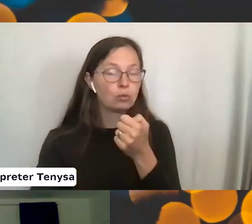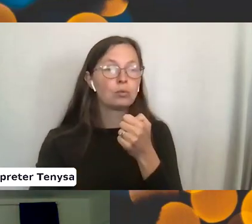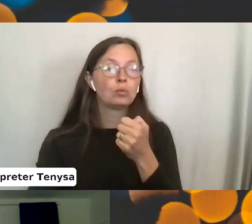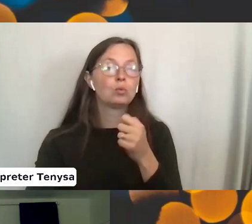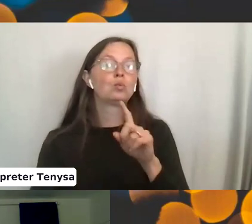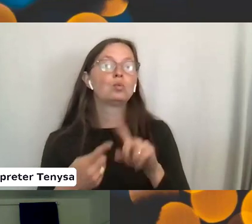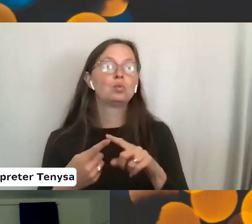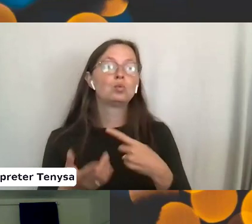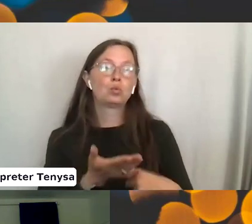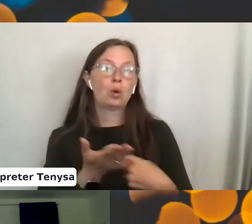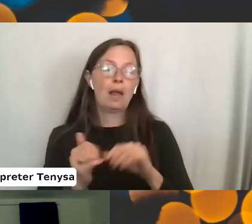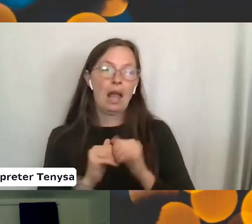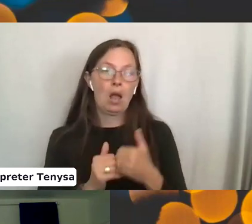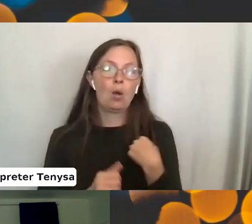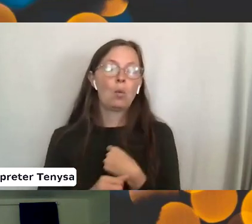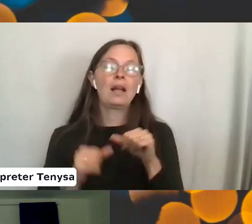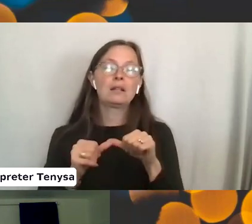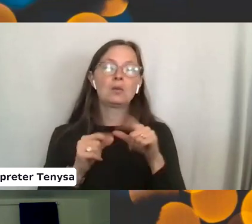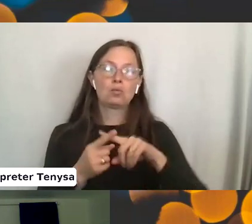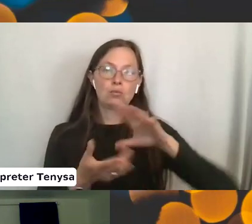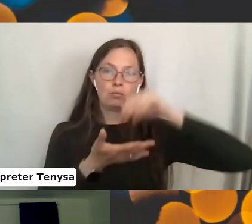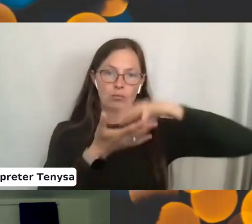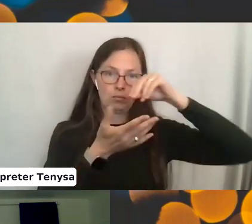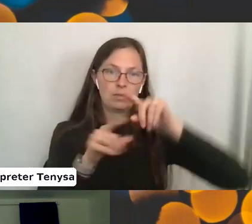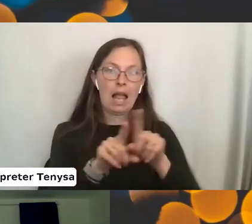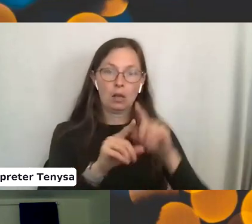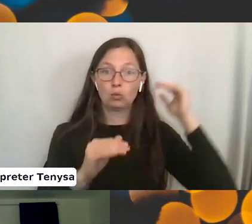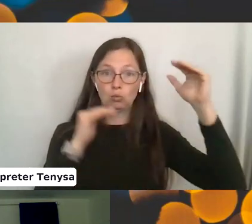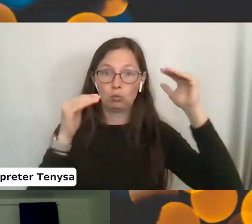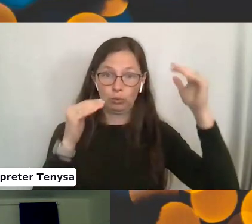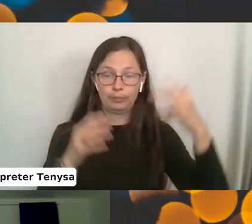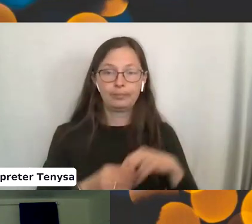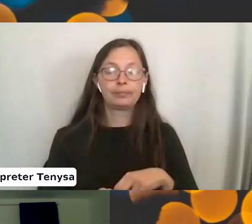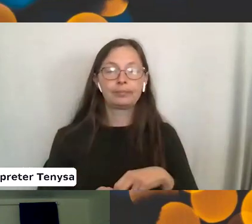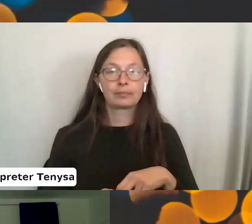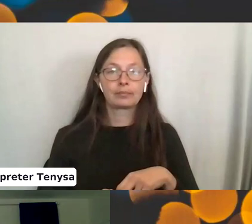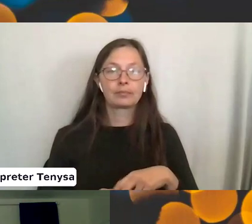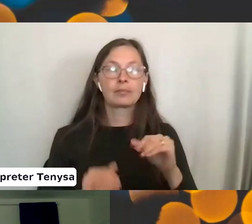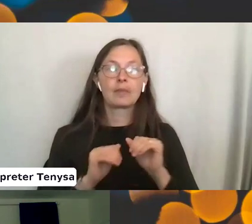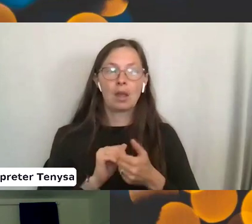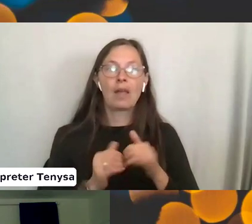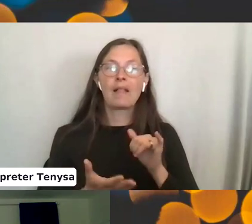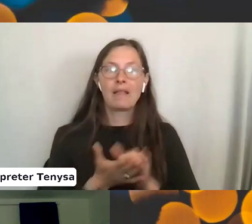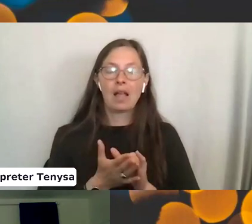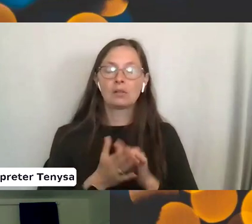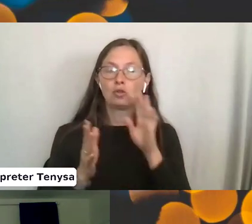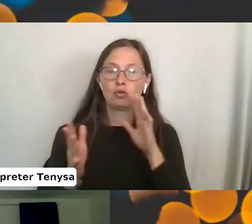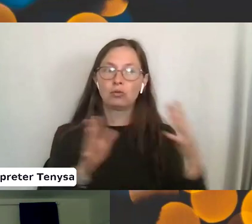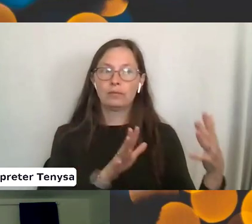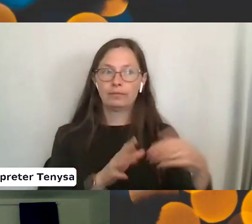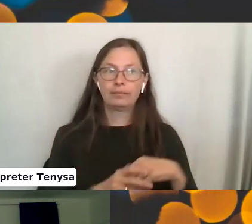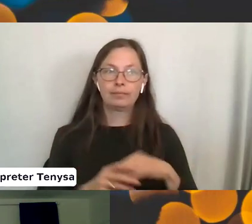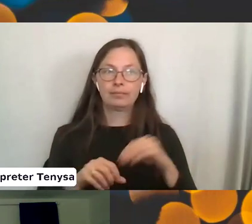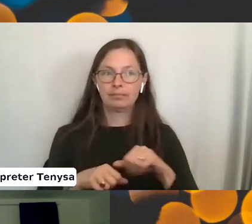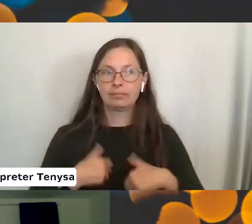about how do we continue to educate ourselves as grownups and how that's shifted in